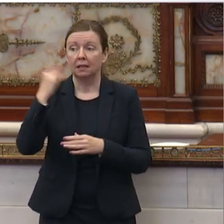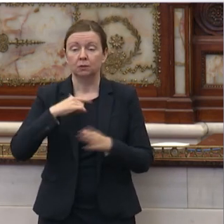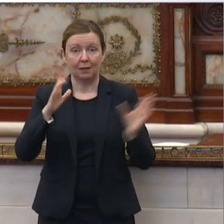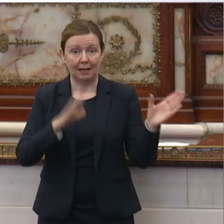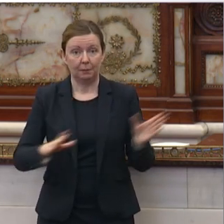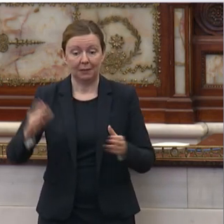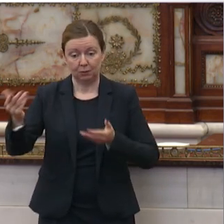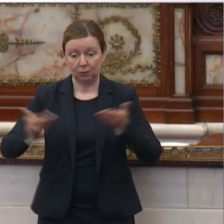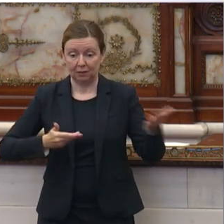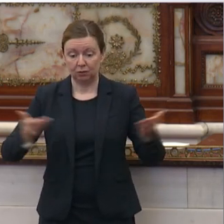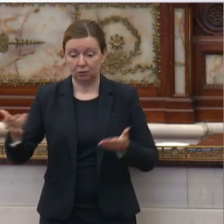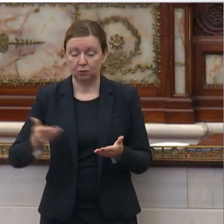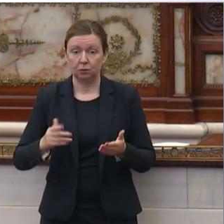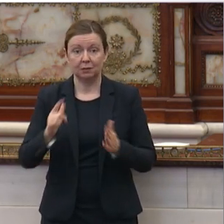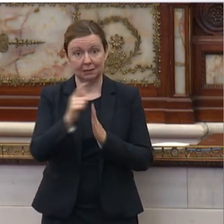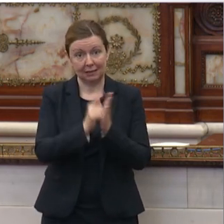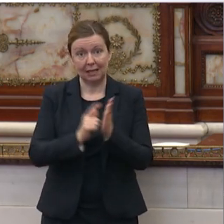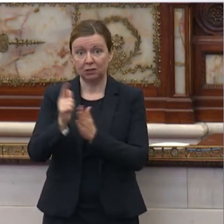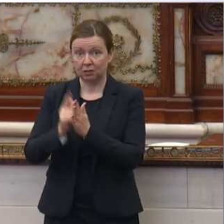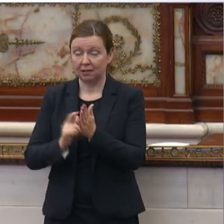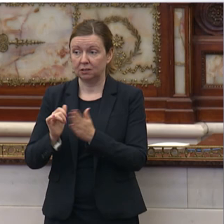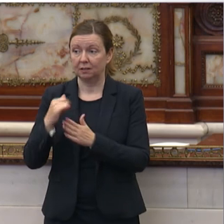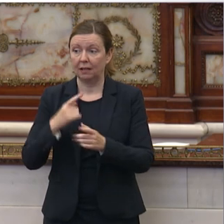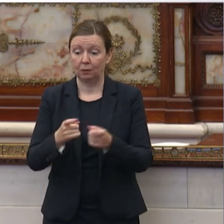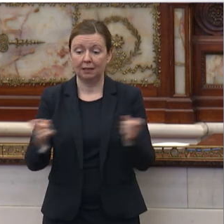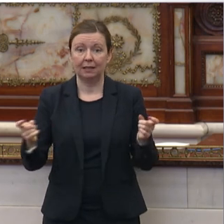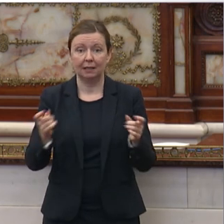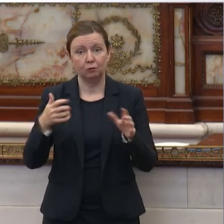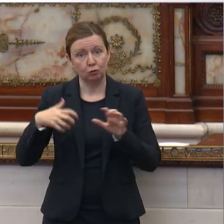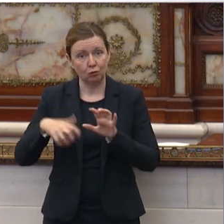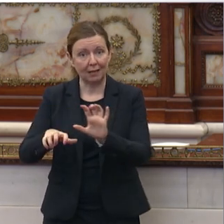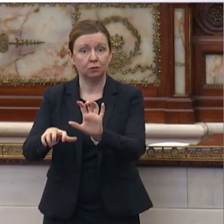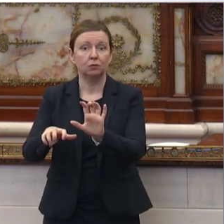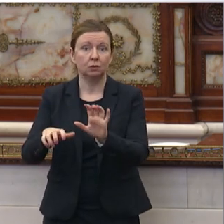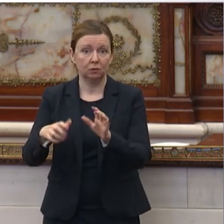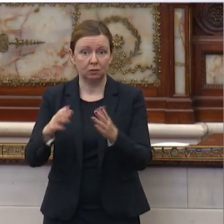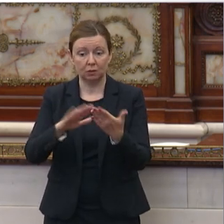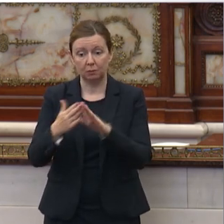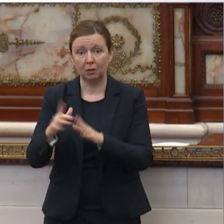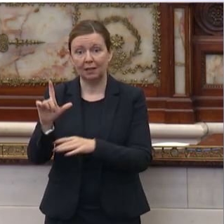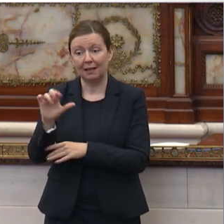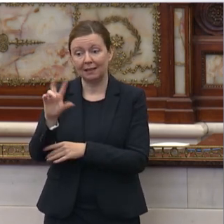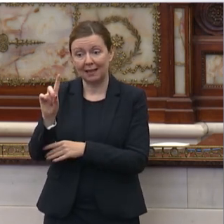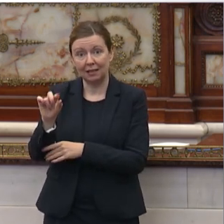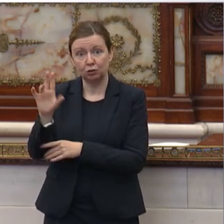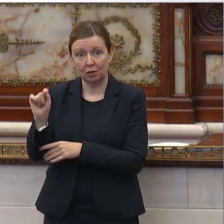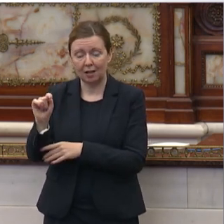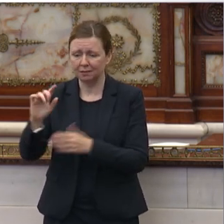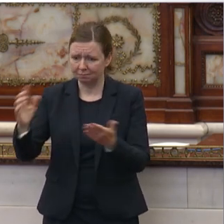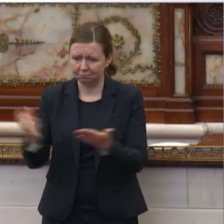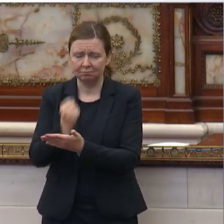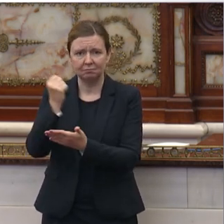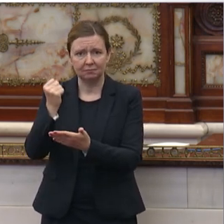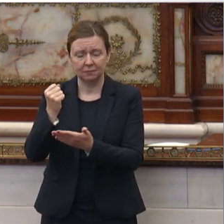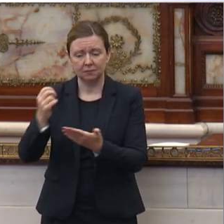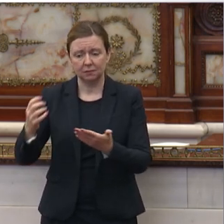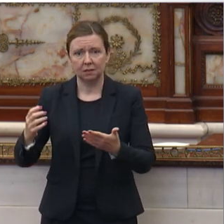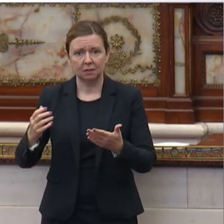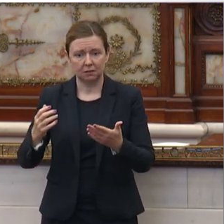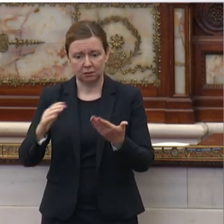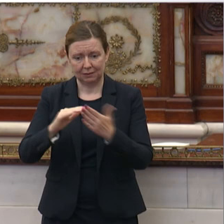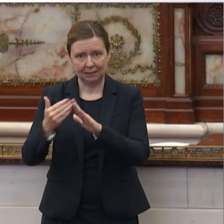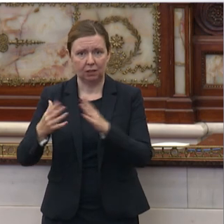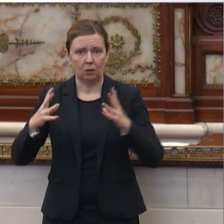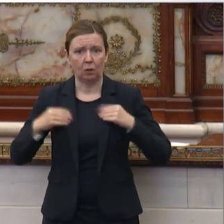to introduce legislation that would give grassroots community land trusts a leg up in the competition to acquire city-owned